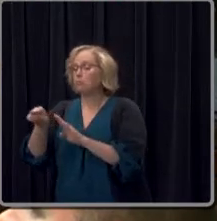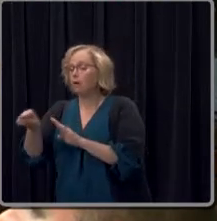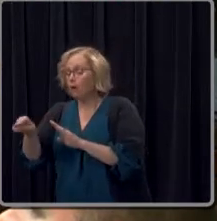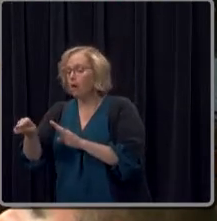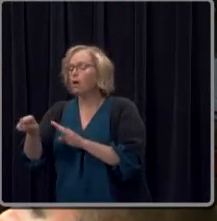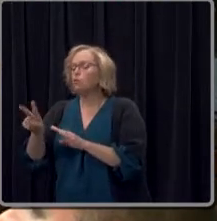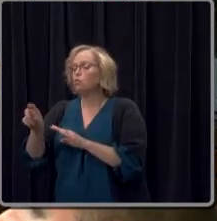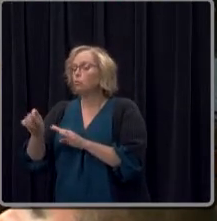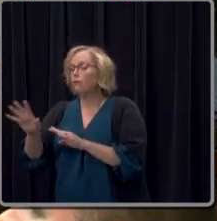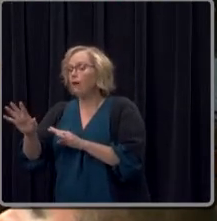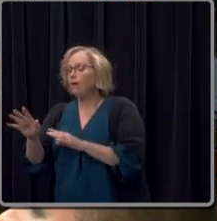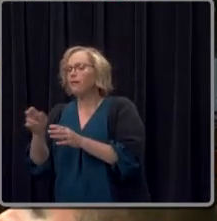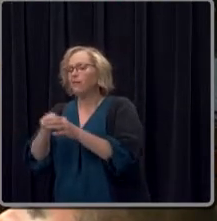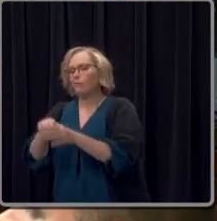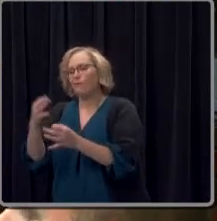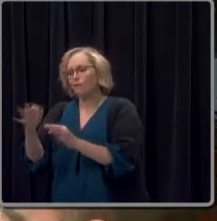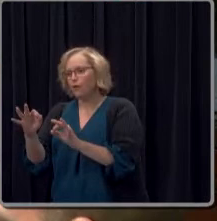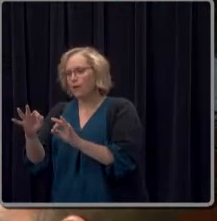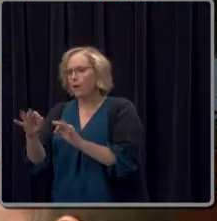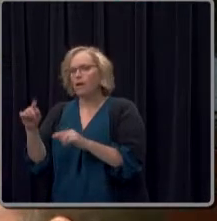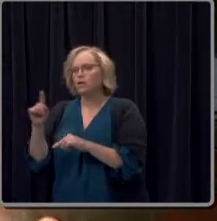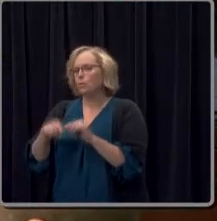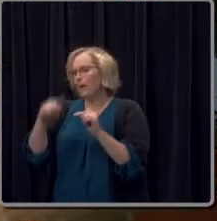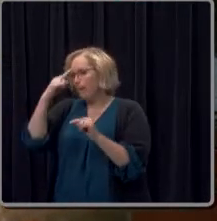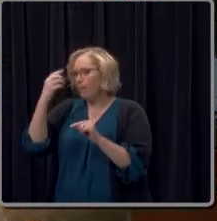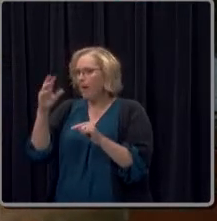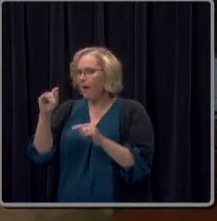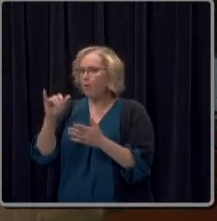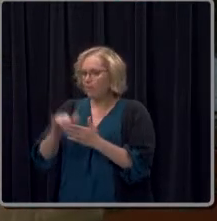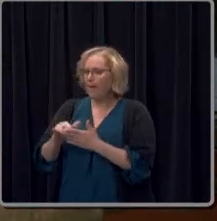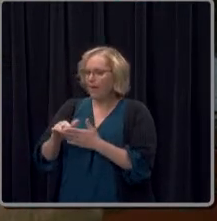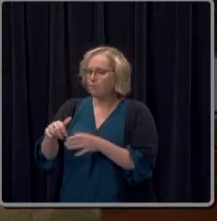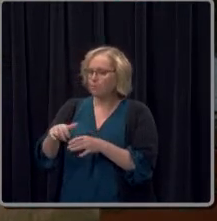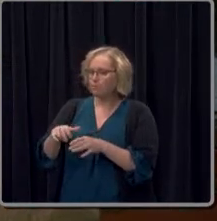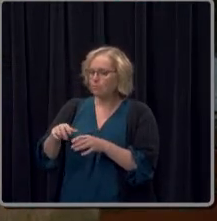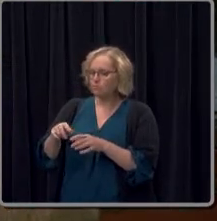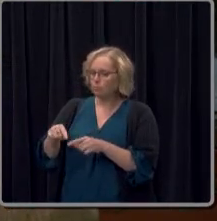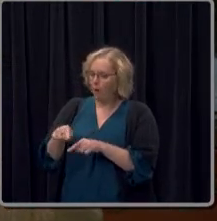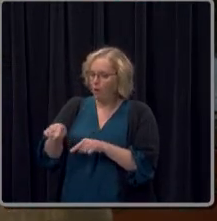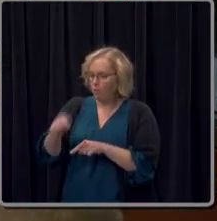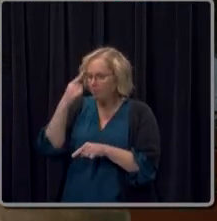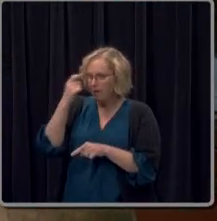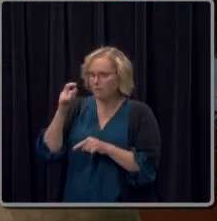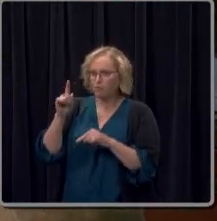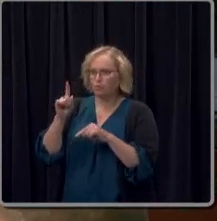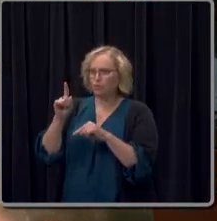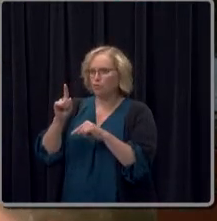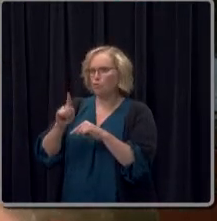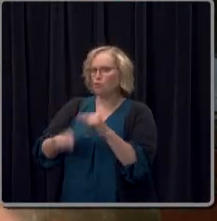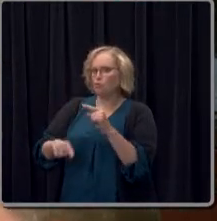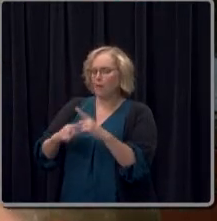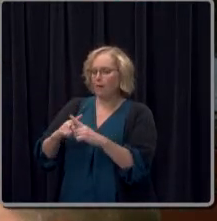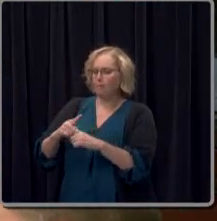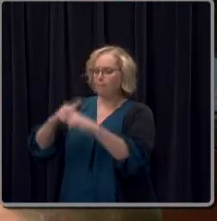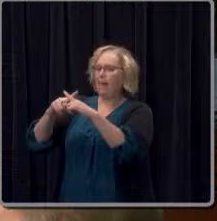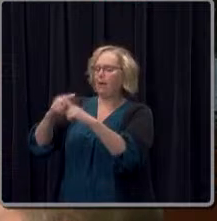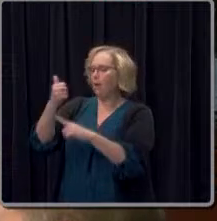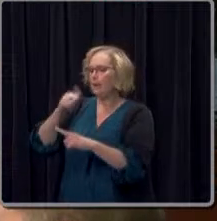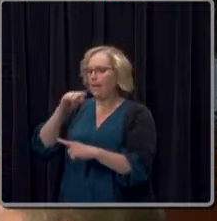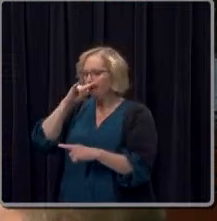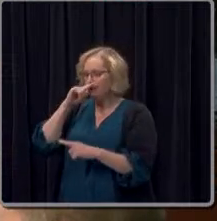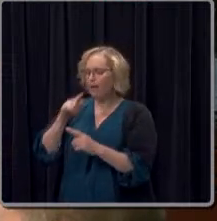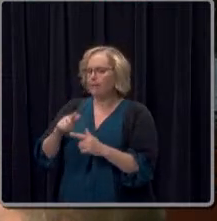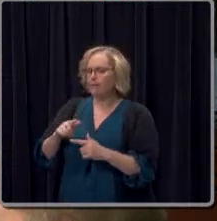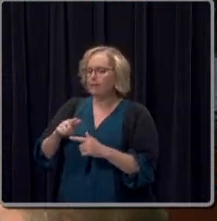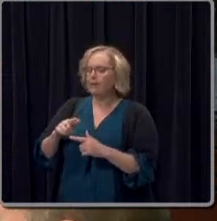and is a free rider. So we can't black out those routes because you can't black out any child that lives over 2.5 miles. So it's